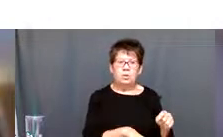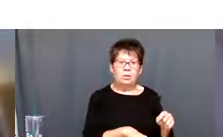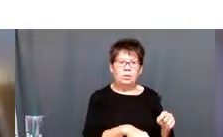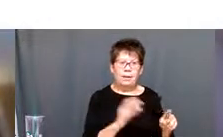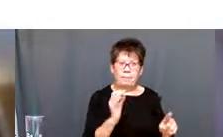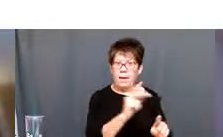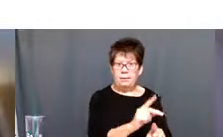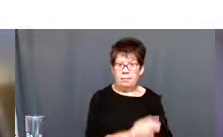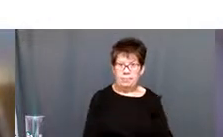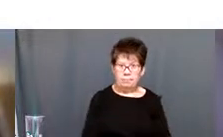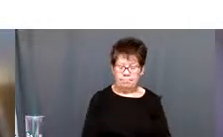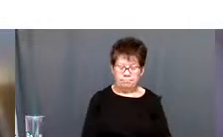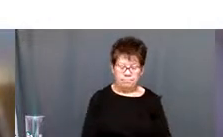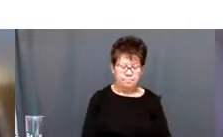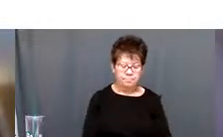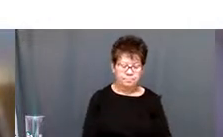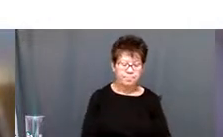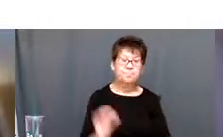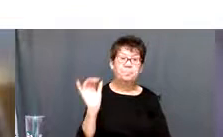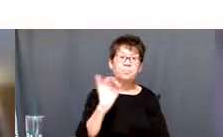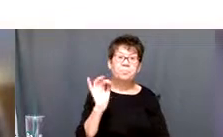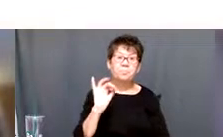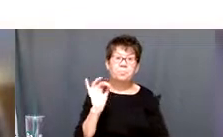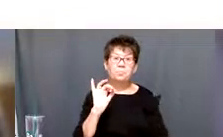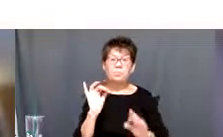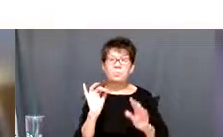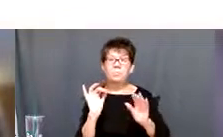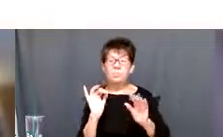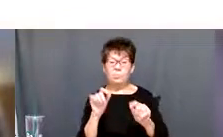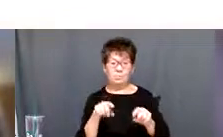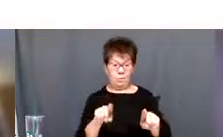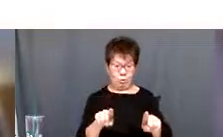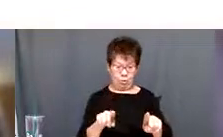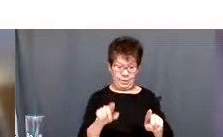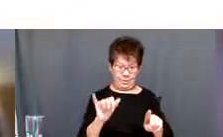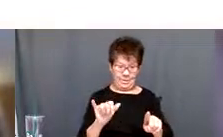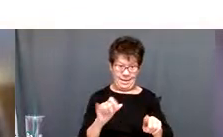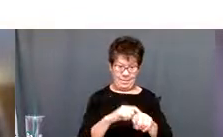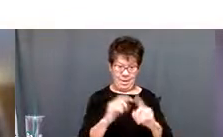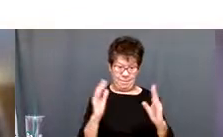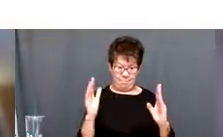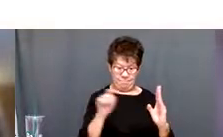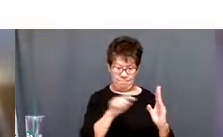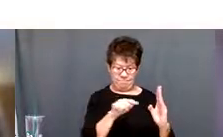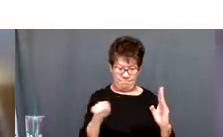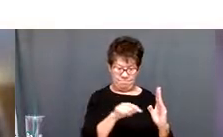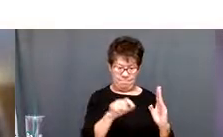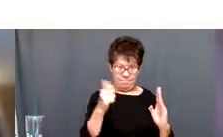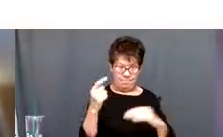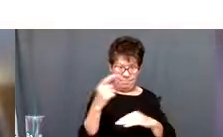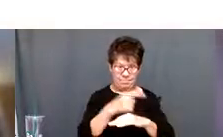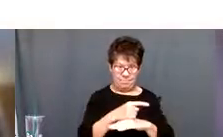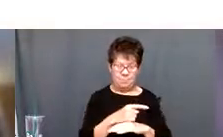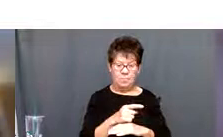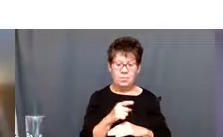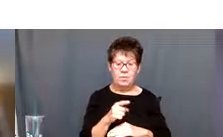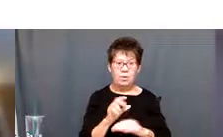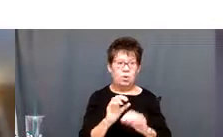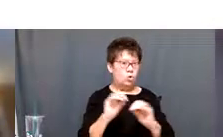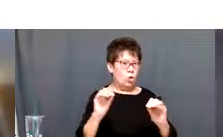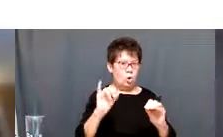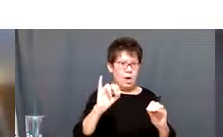return. It also is during that decision point, you should not have an IEP. If